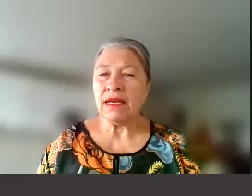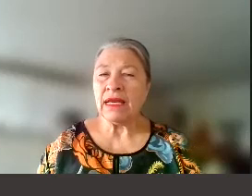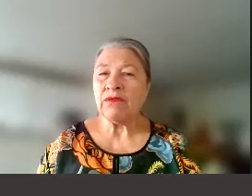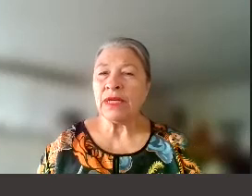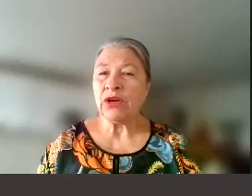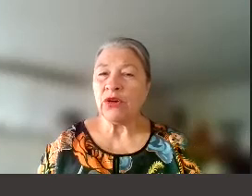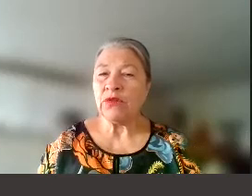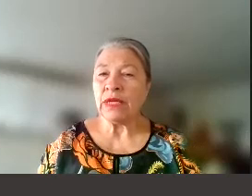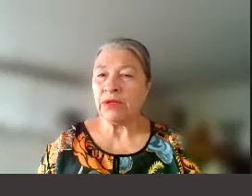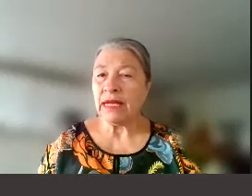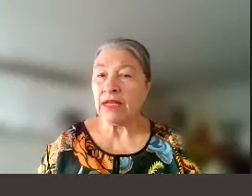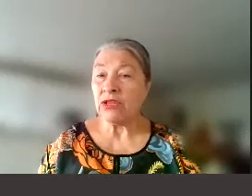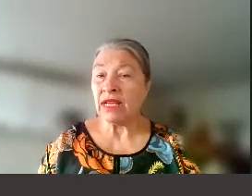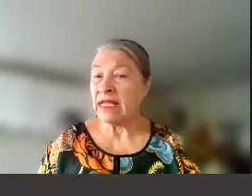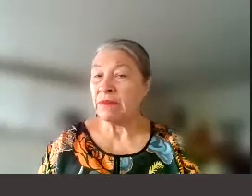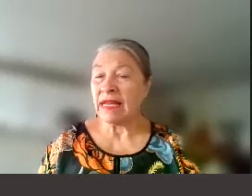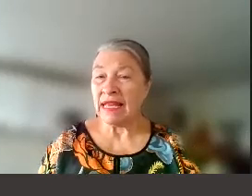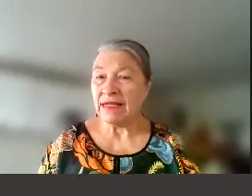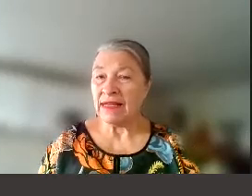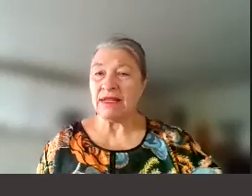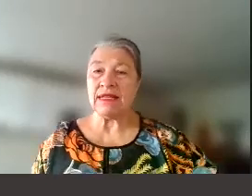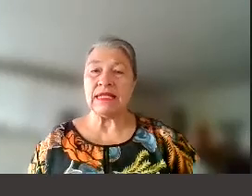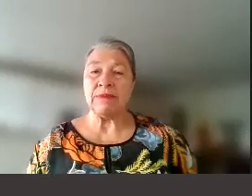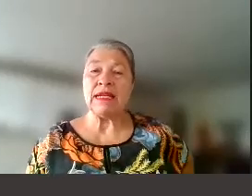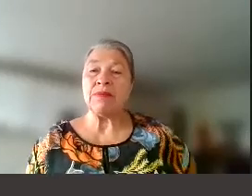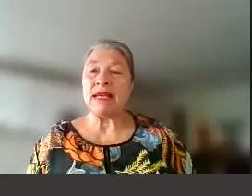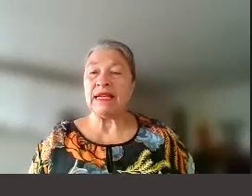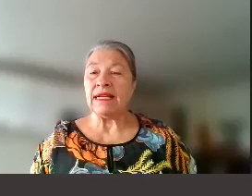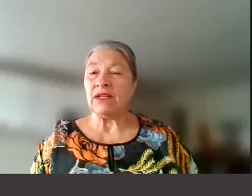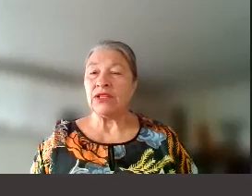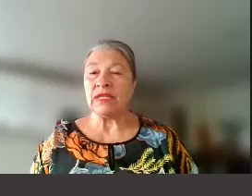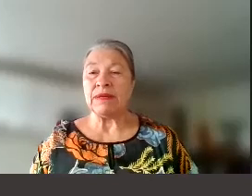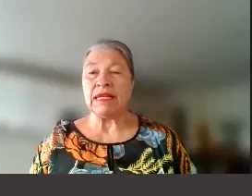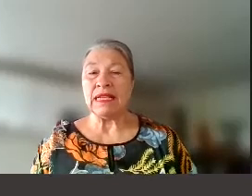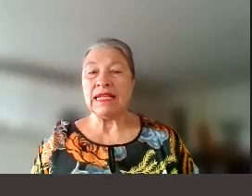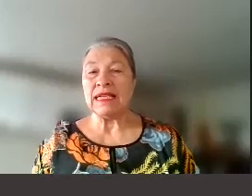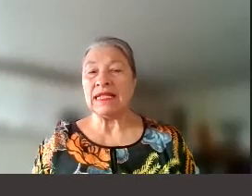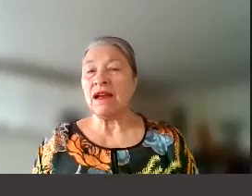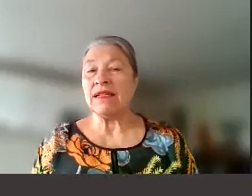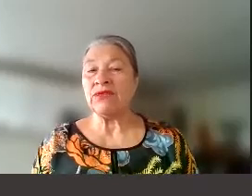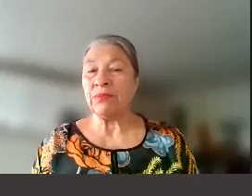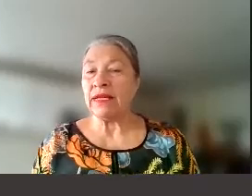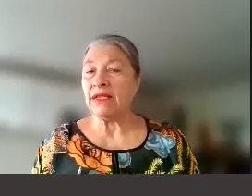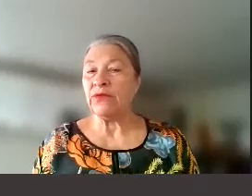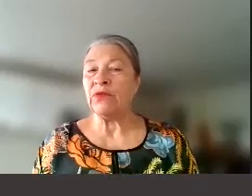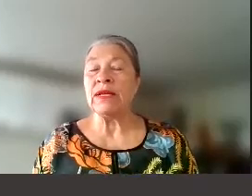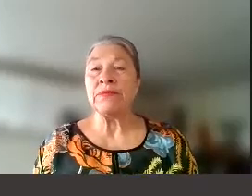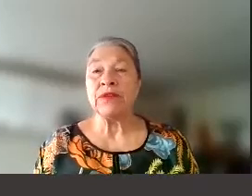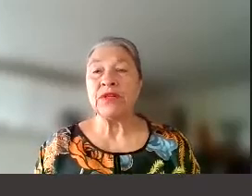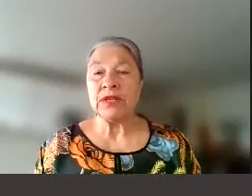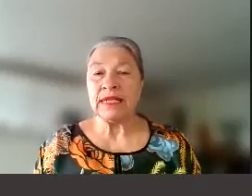the government COVID communication has been excellent. It's been in plain English, it's been clear, concise,